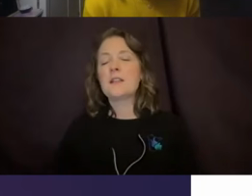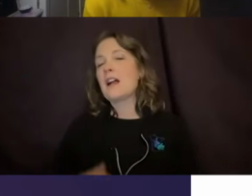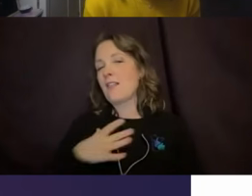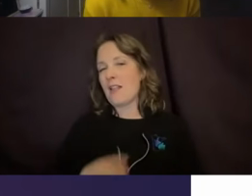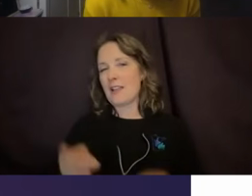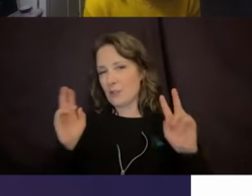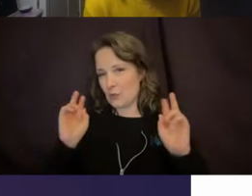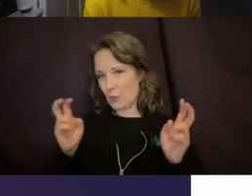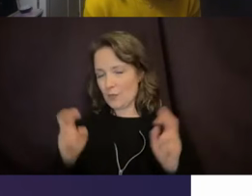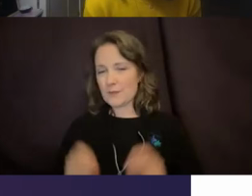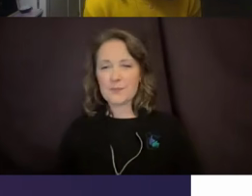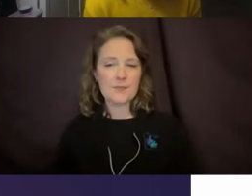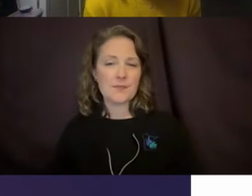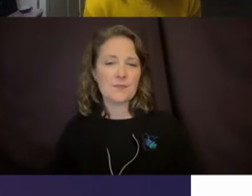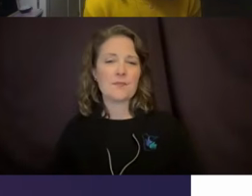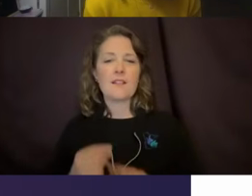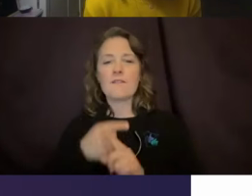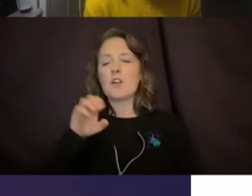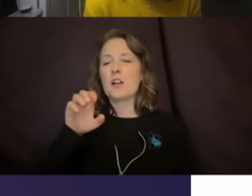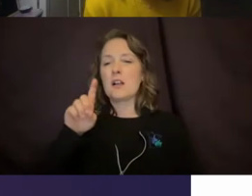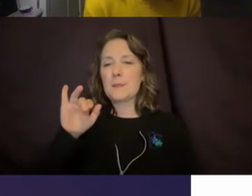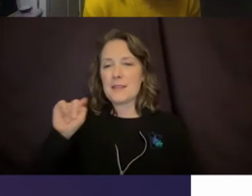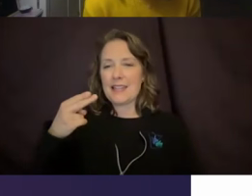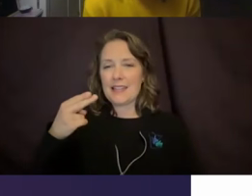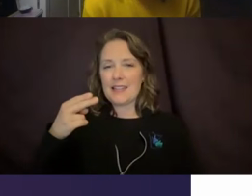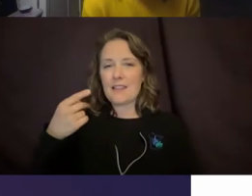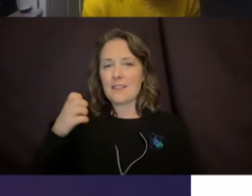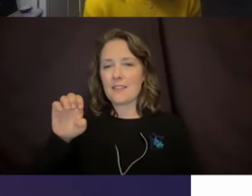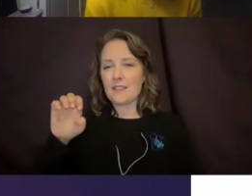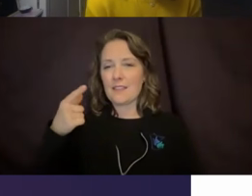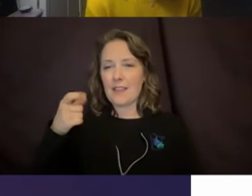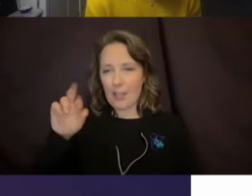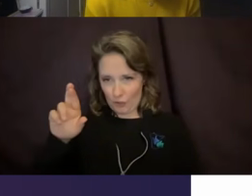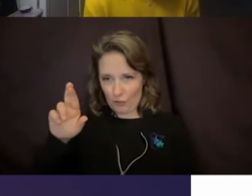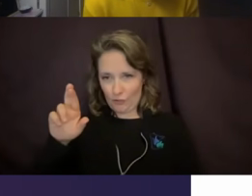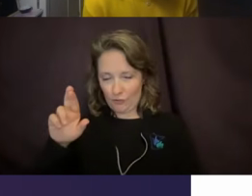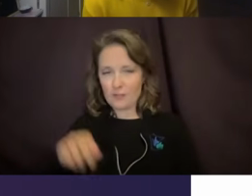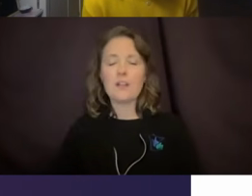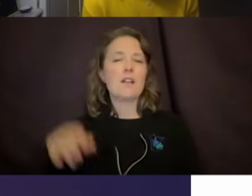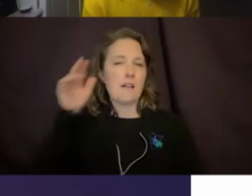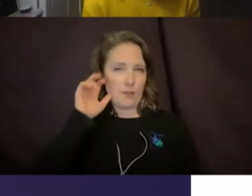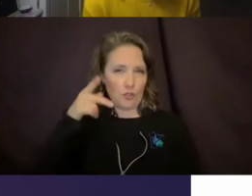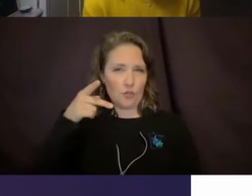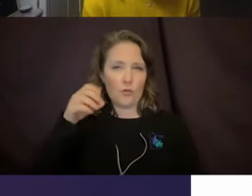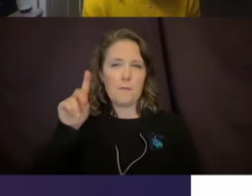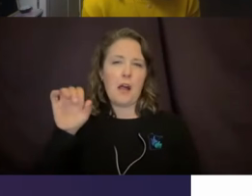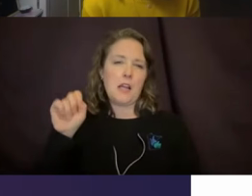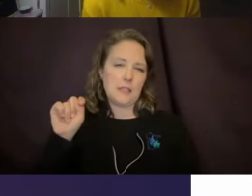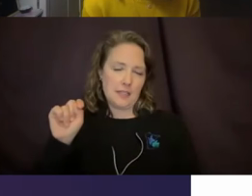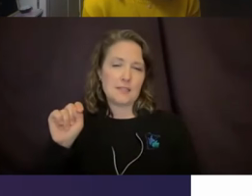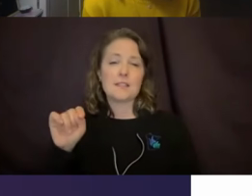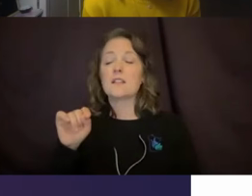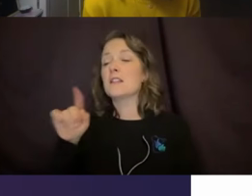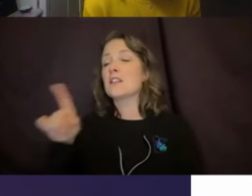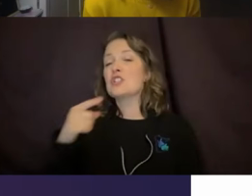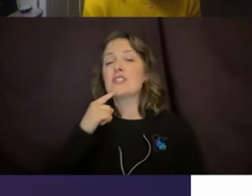from this podcast with Brené Brown, Unlocking Us. And she says, love